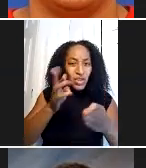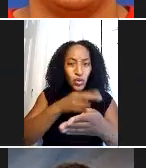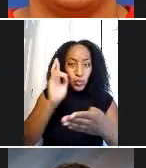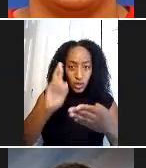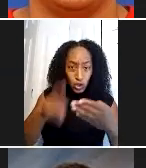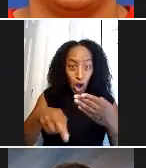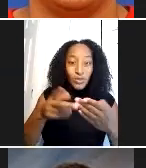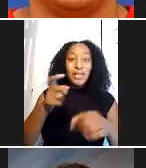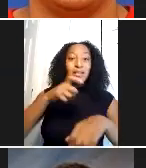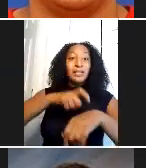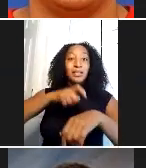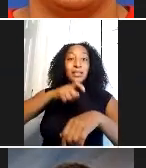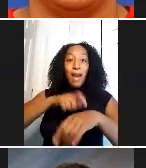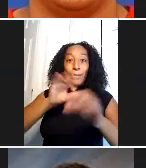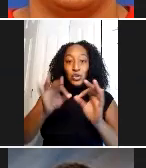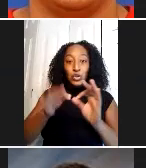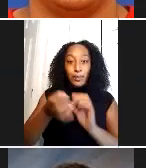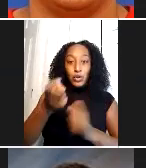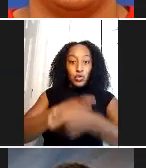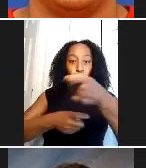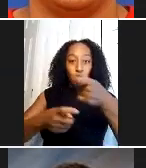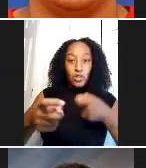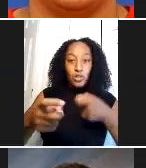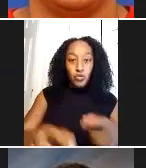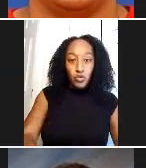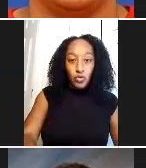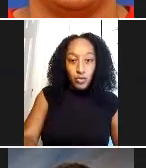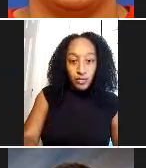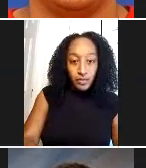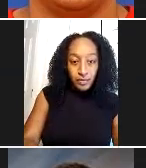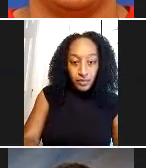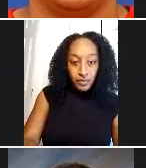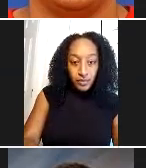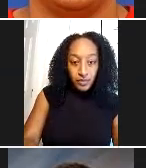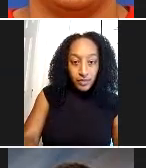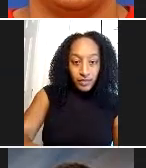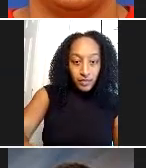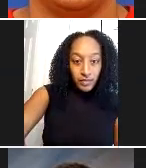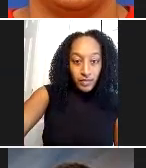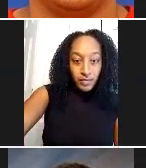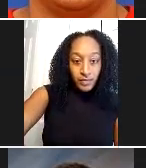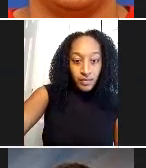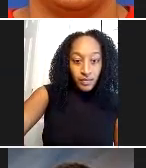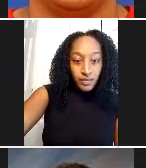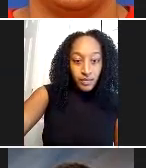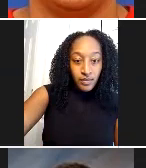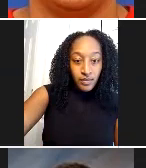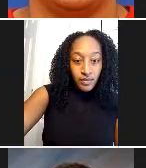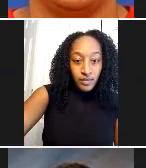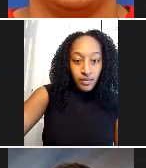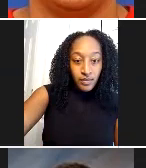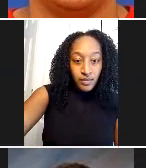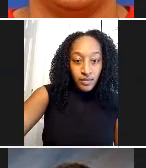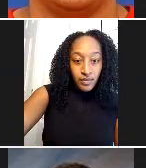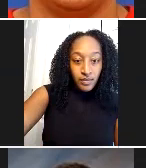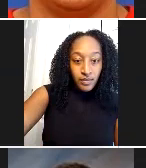uncovering knowledge is critical, and that's where resources, ethics, all of those important